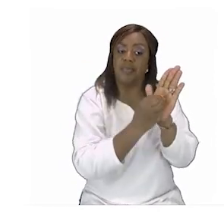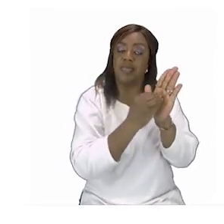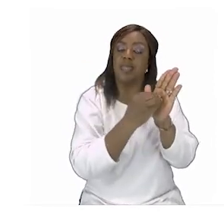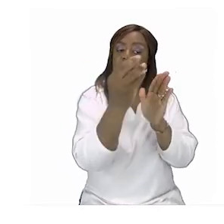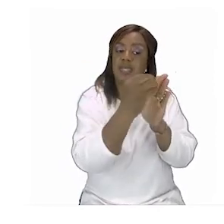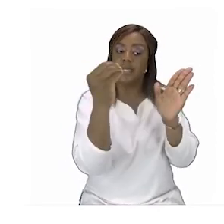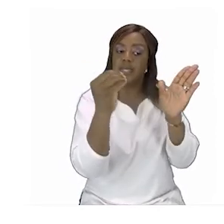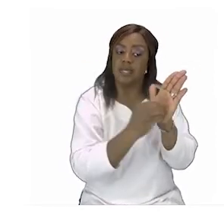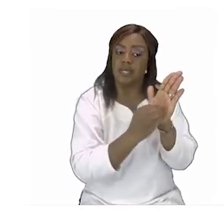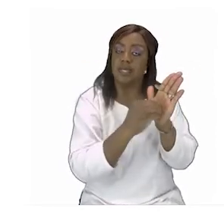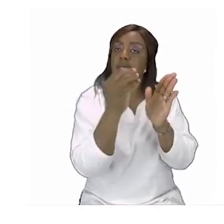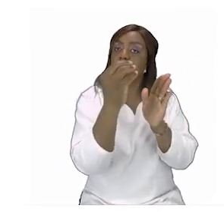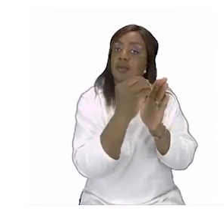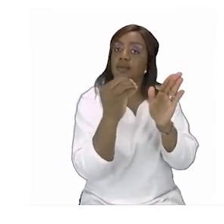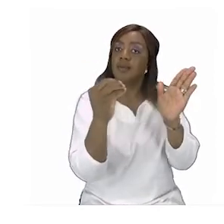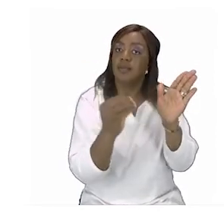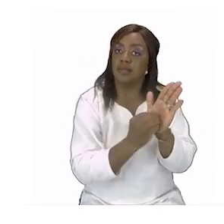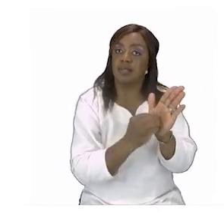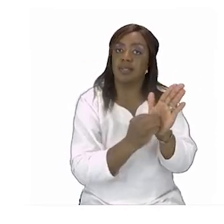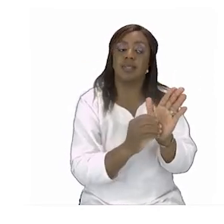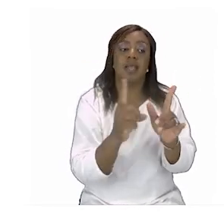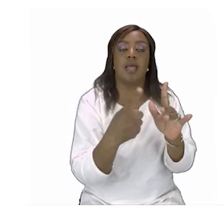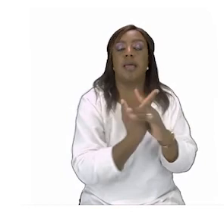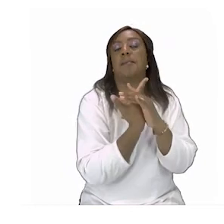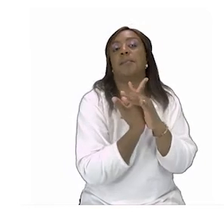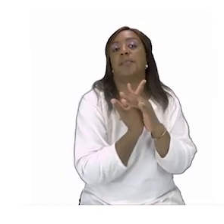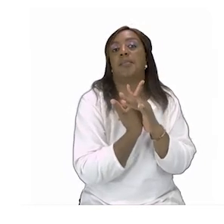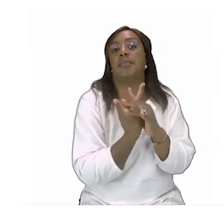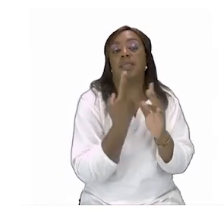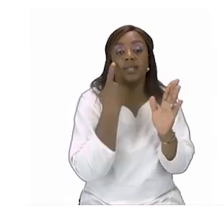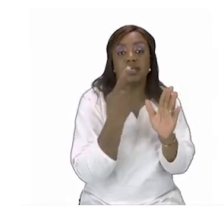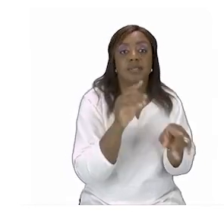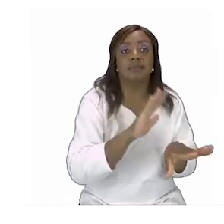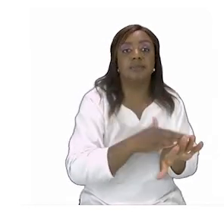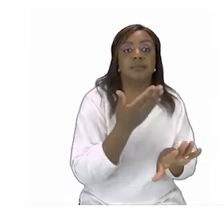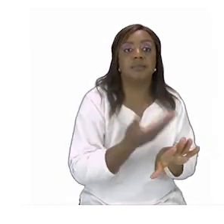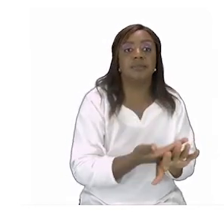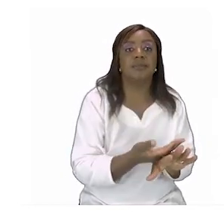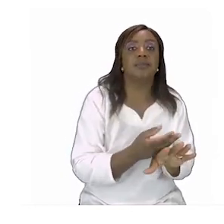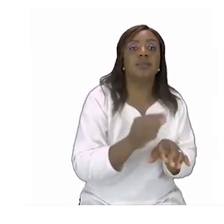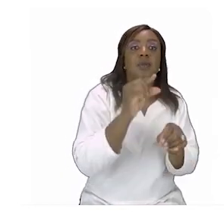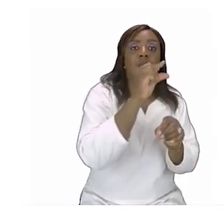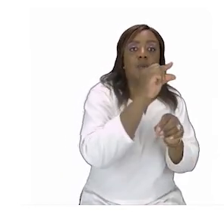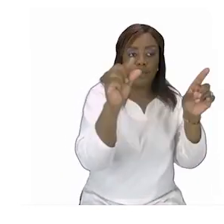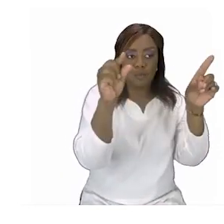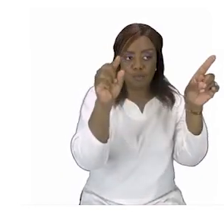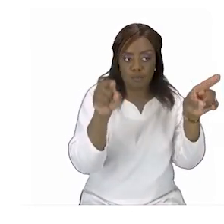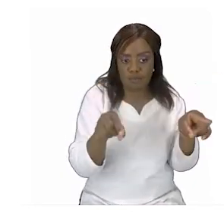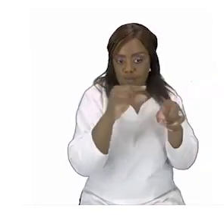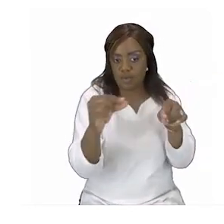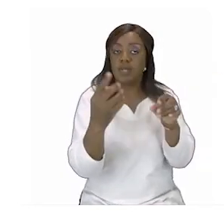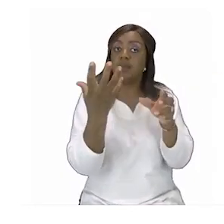for each and every one. Let us look at the word box. In the word box,